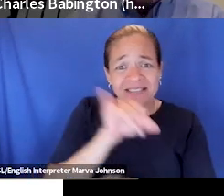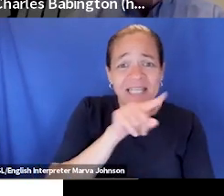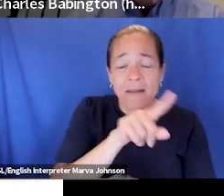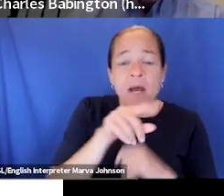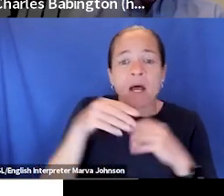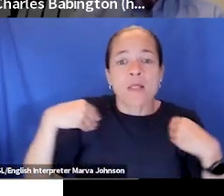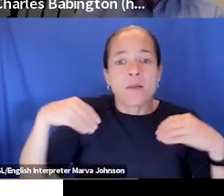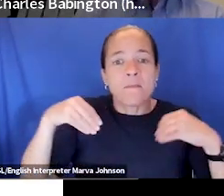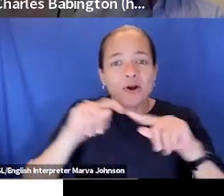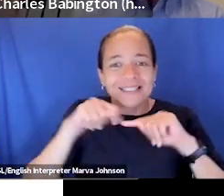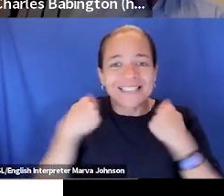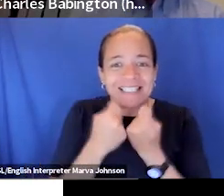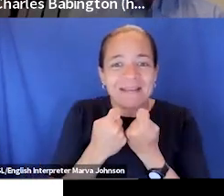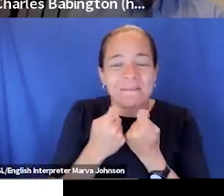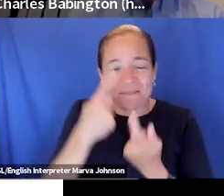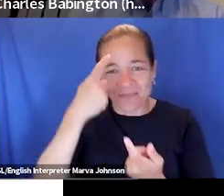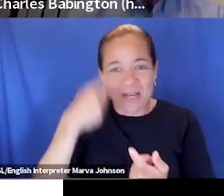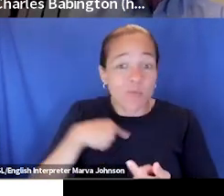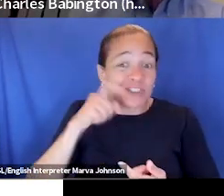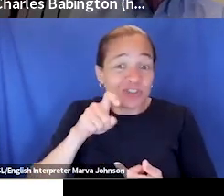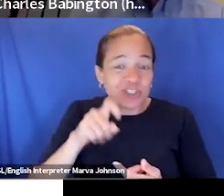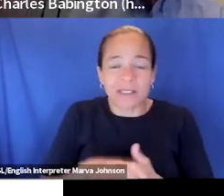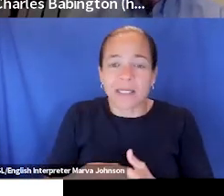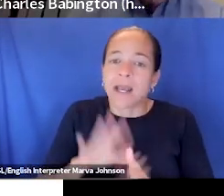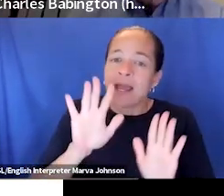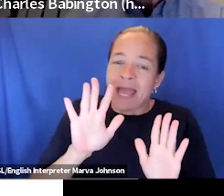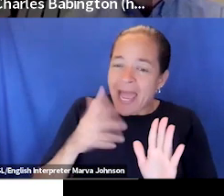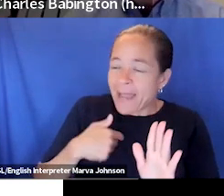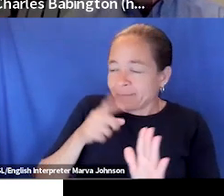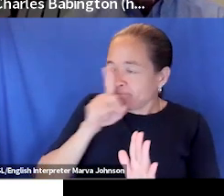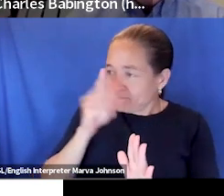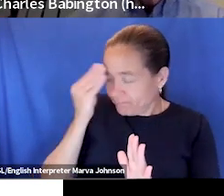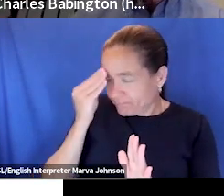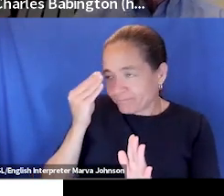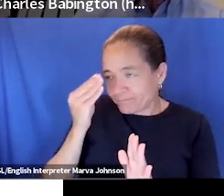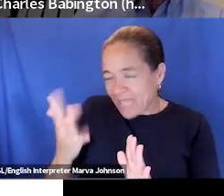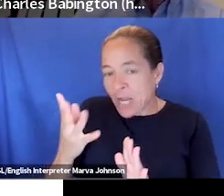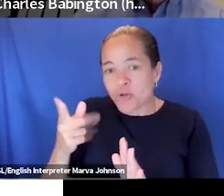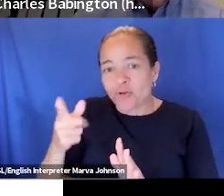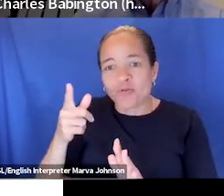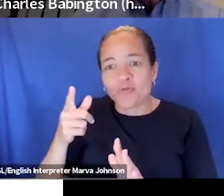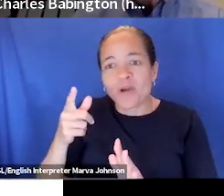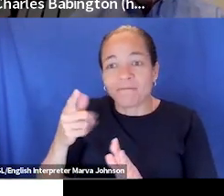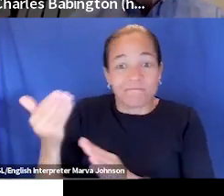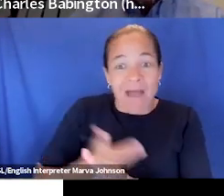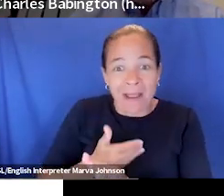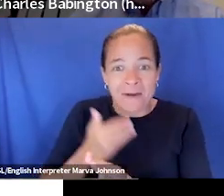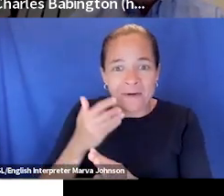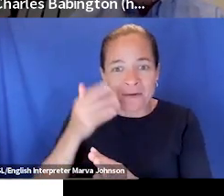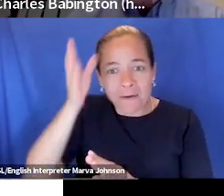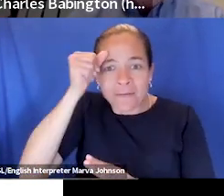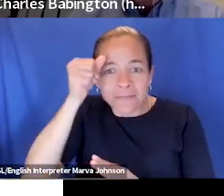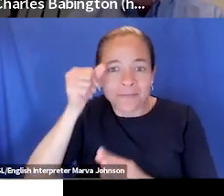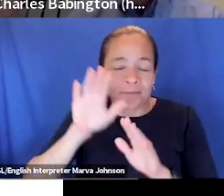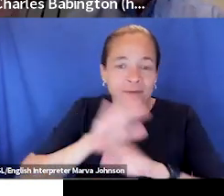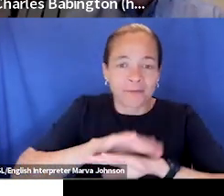thinks. Look. I wouldn't argue you should ever do something that will cost you your job. If you absolutely have to write with